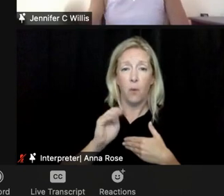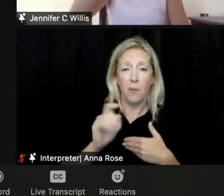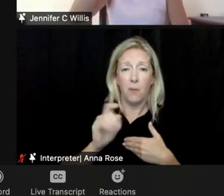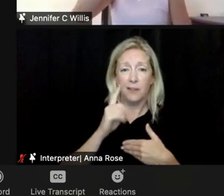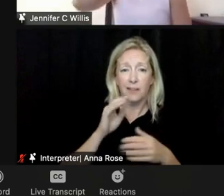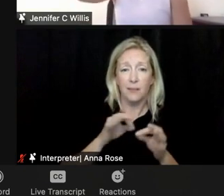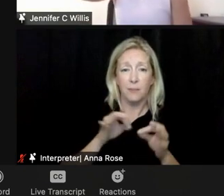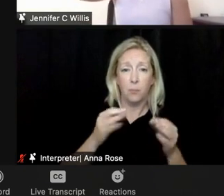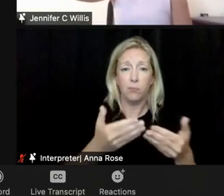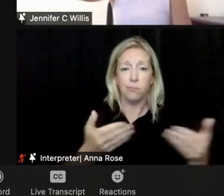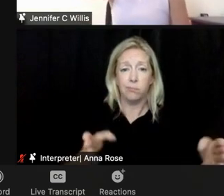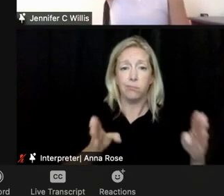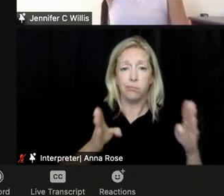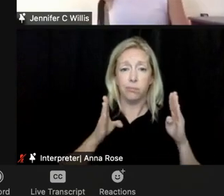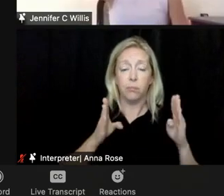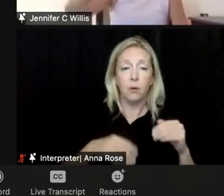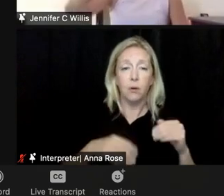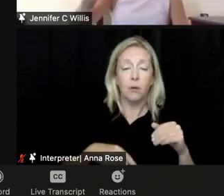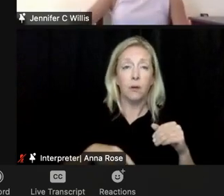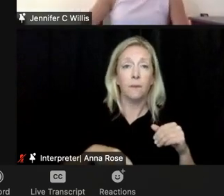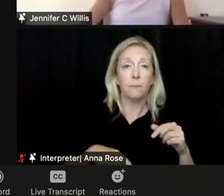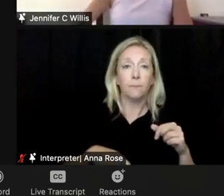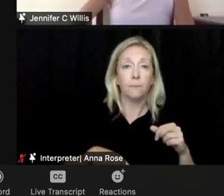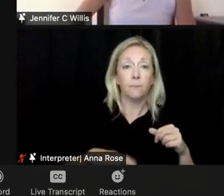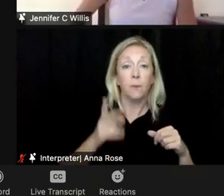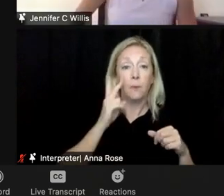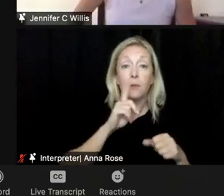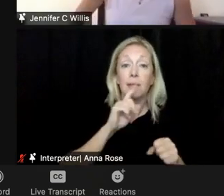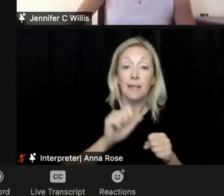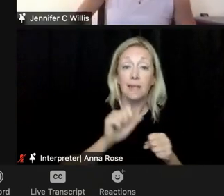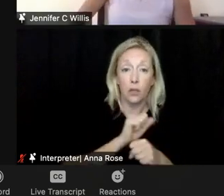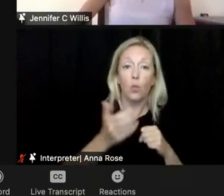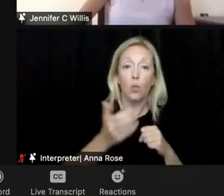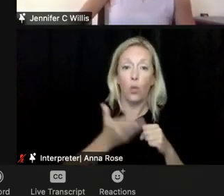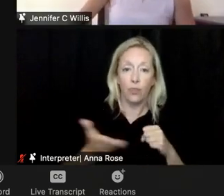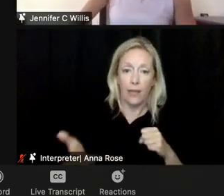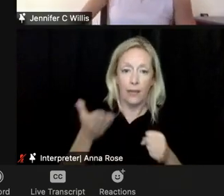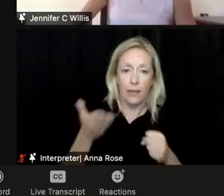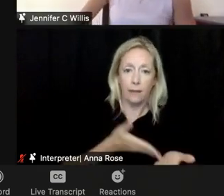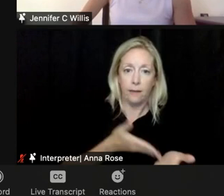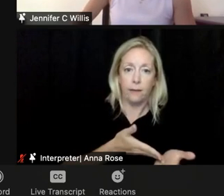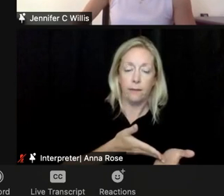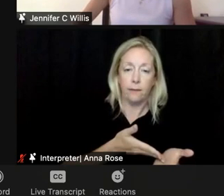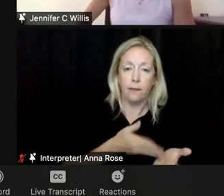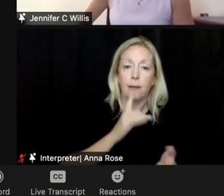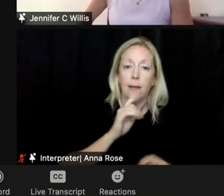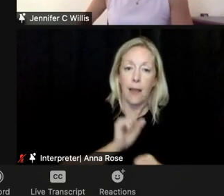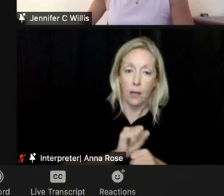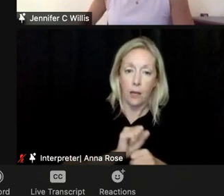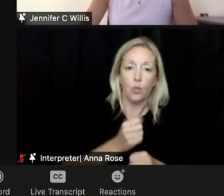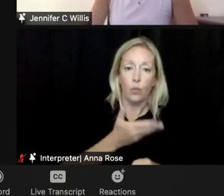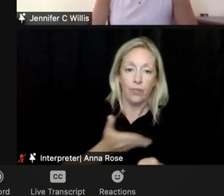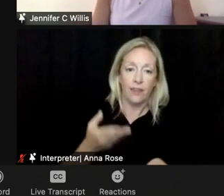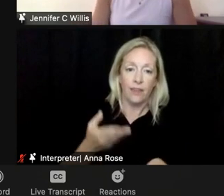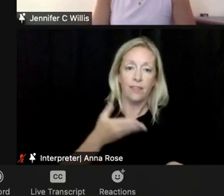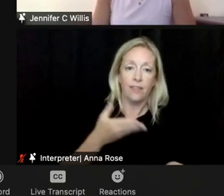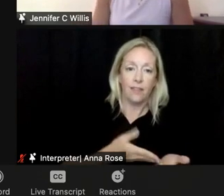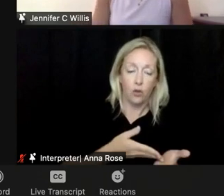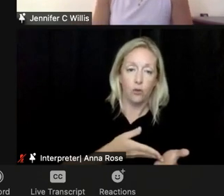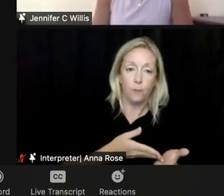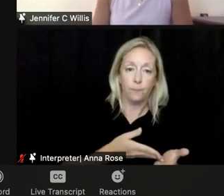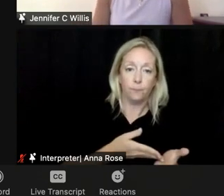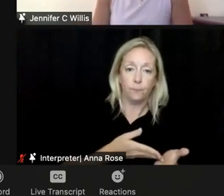But you have an actual object that is being used to